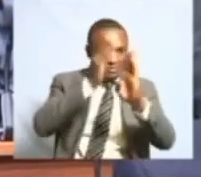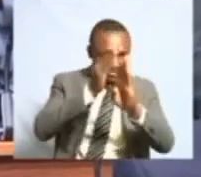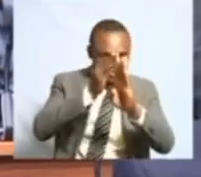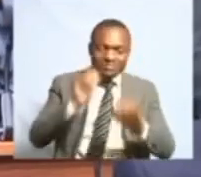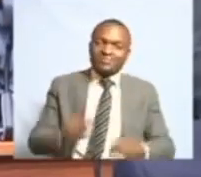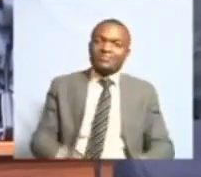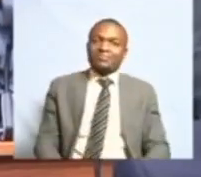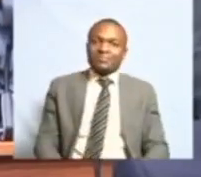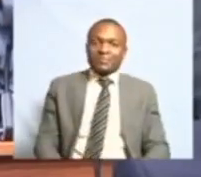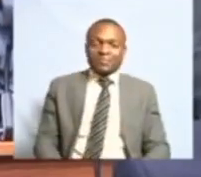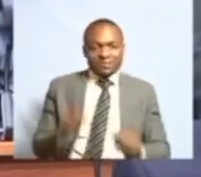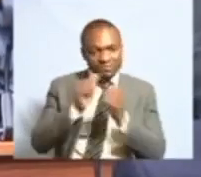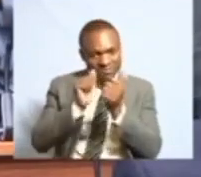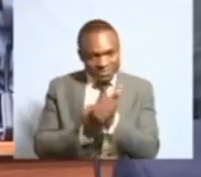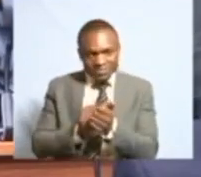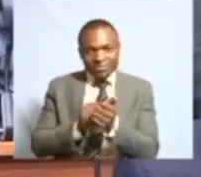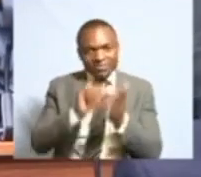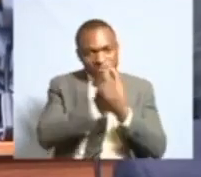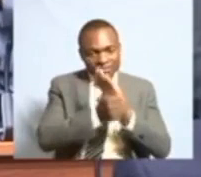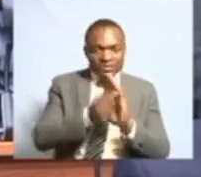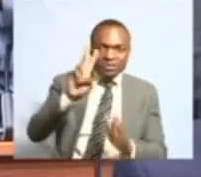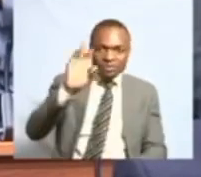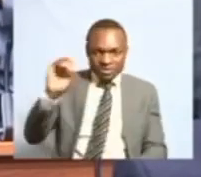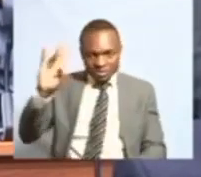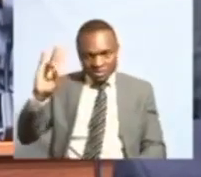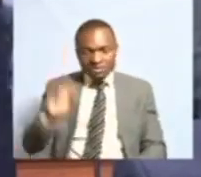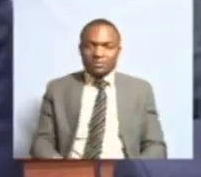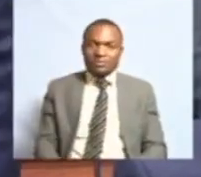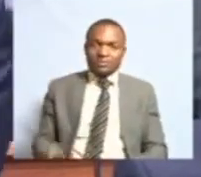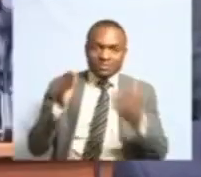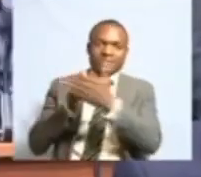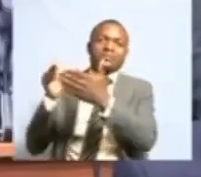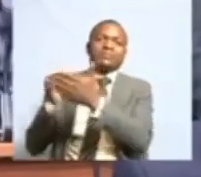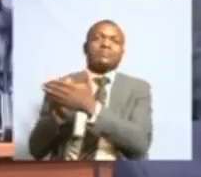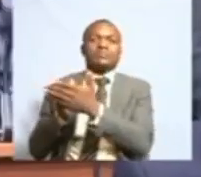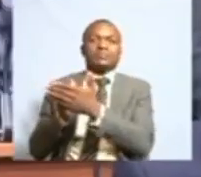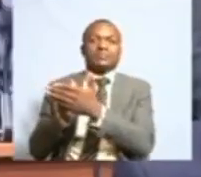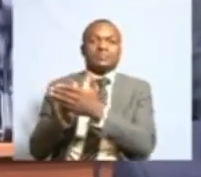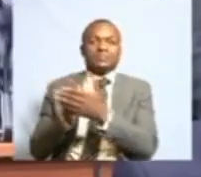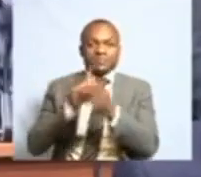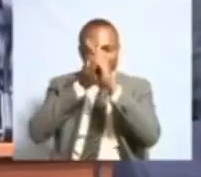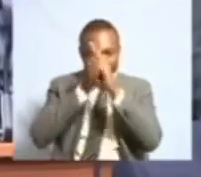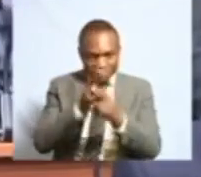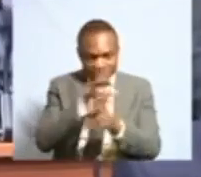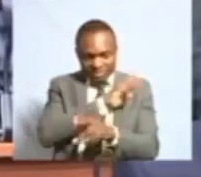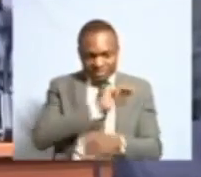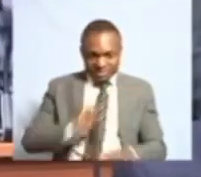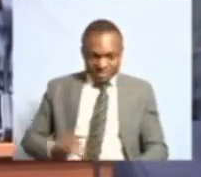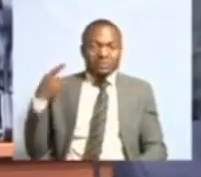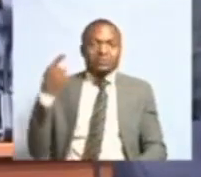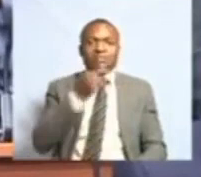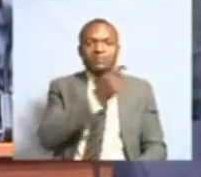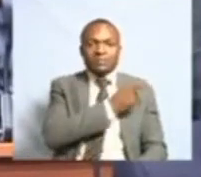order pursuant to Article 207 against the Honorable Member of